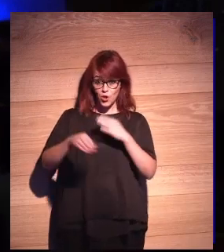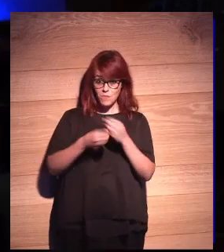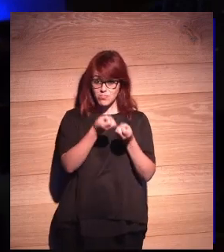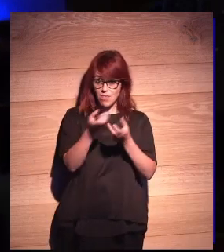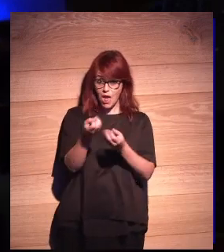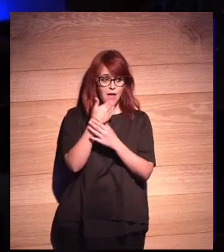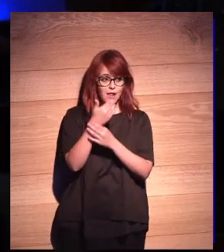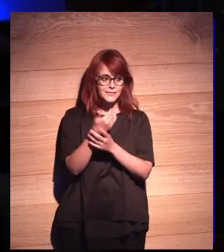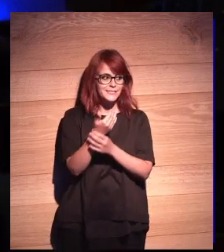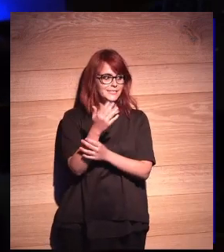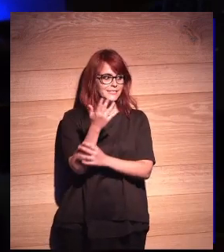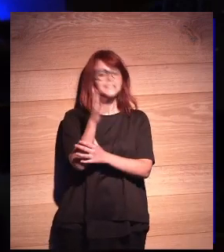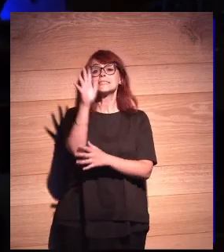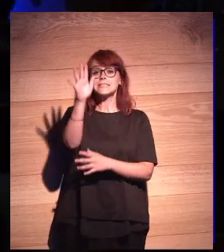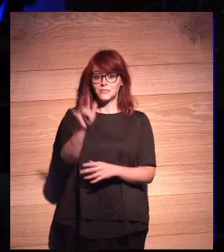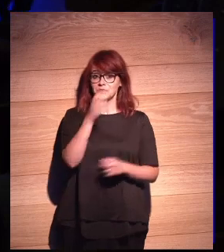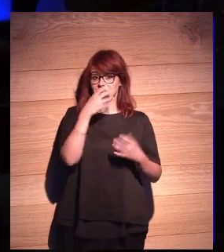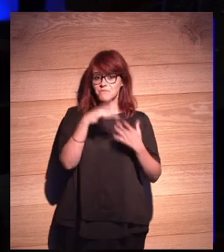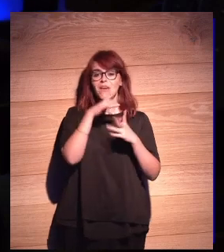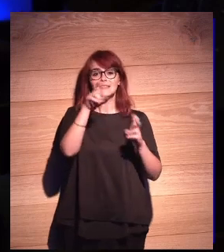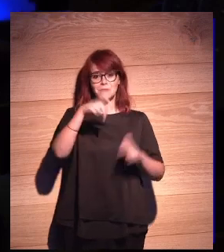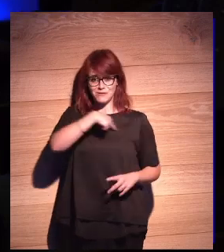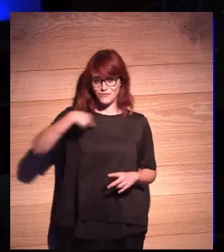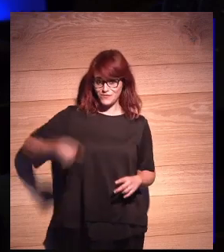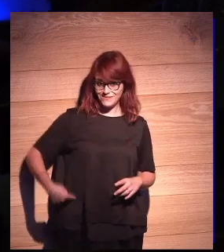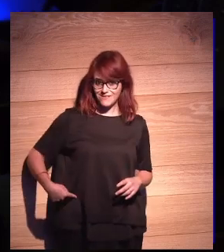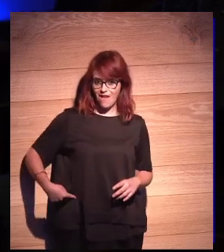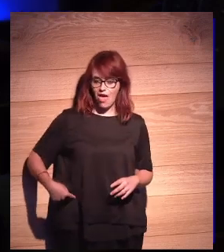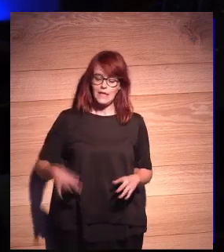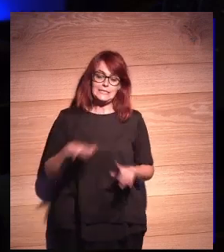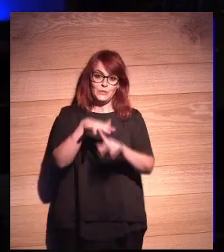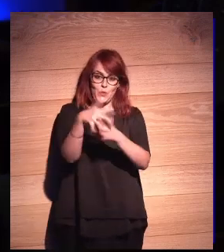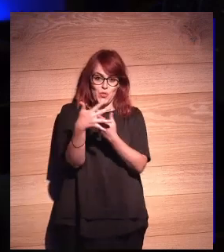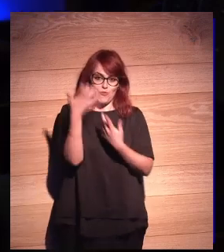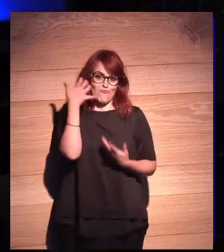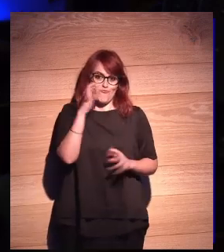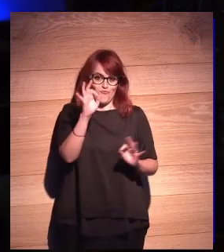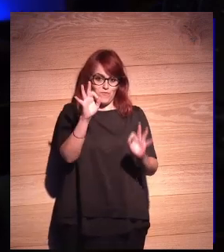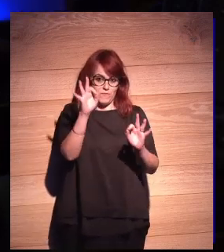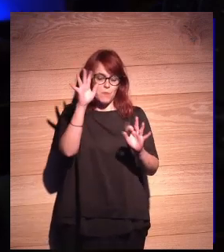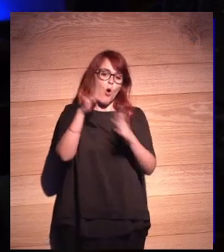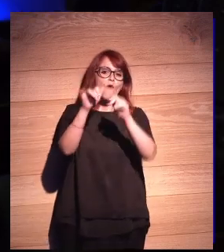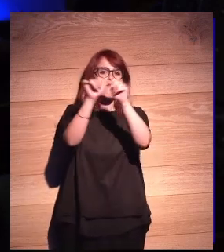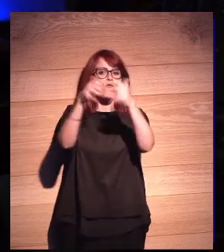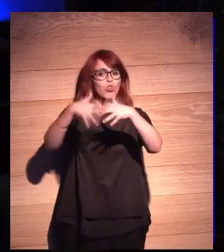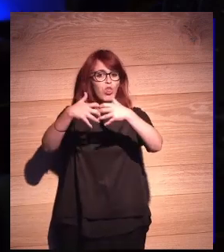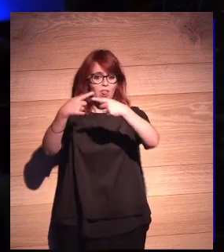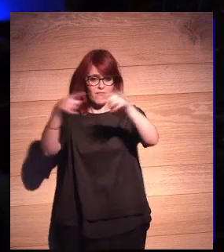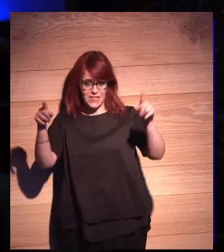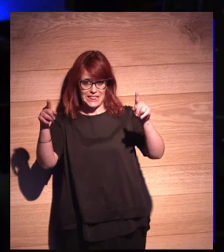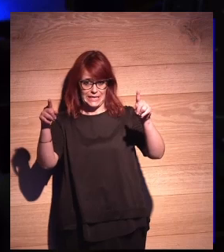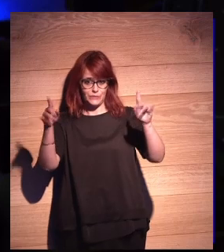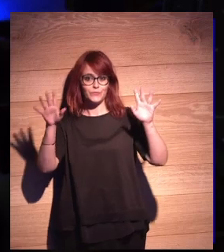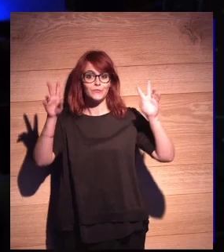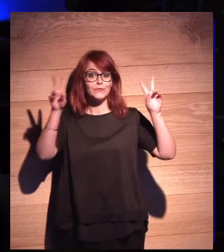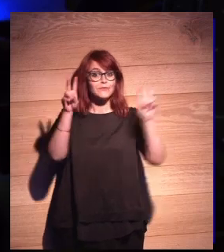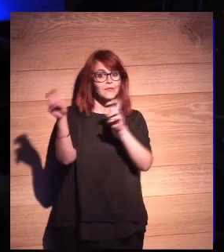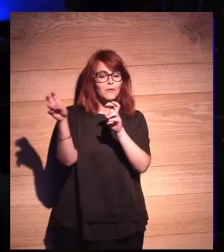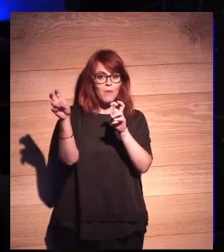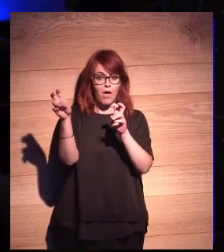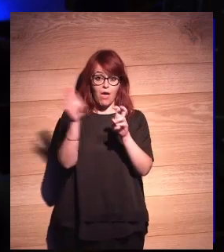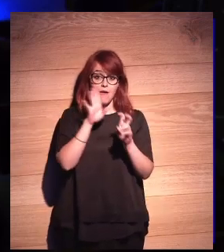If you want to comment with the microphone. Yes, I think the China case is clear because East works in a different